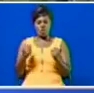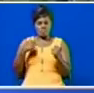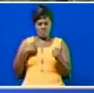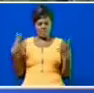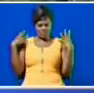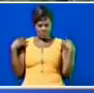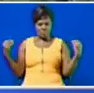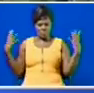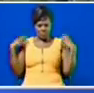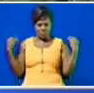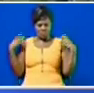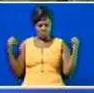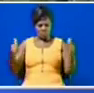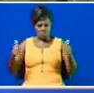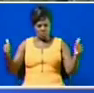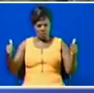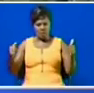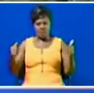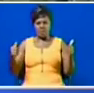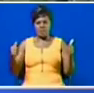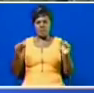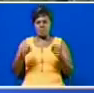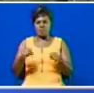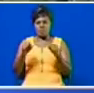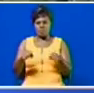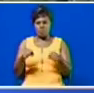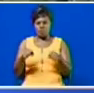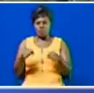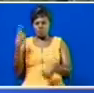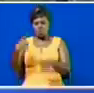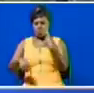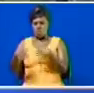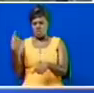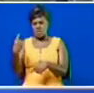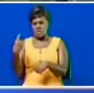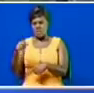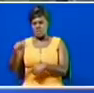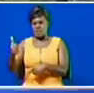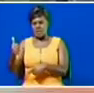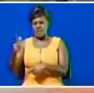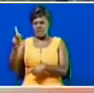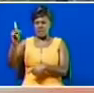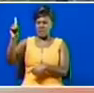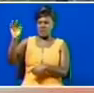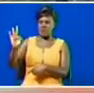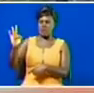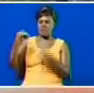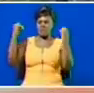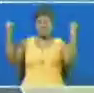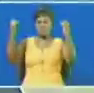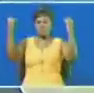prepared for this so that I can be able to beat the other guys in Armed Forces, KDF Championship.